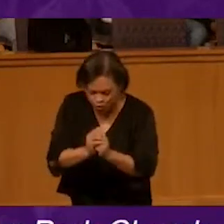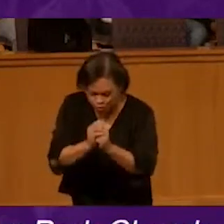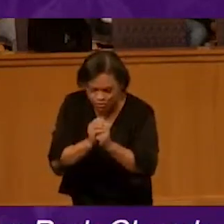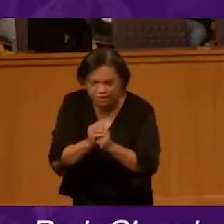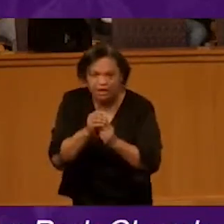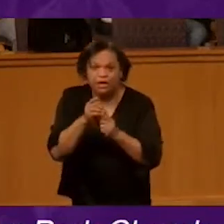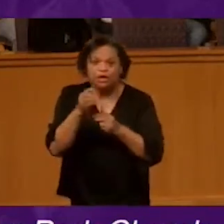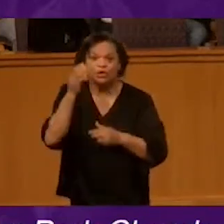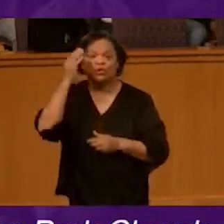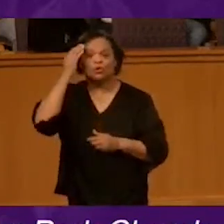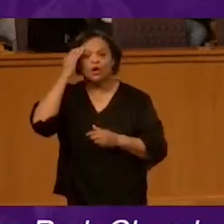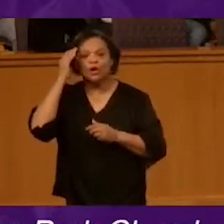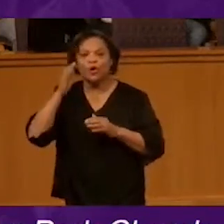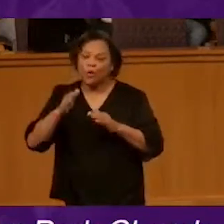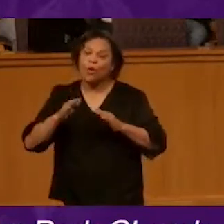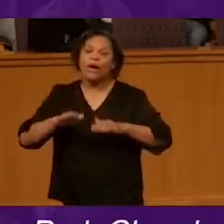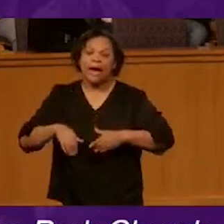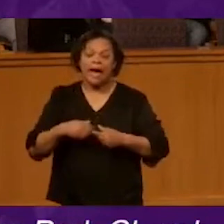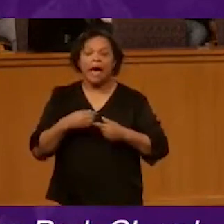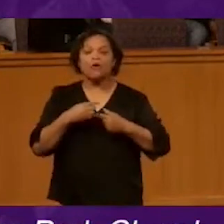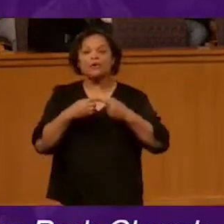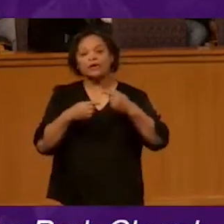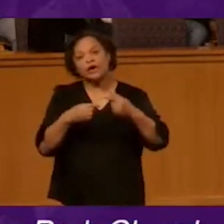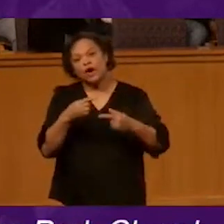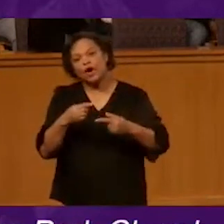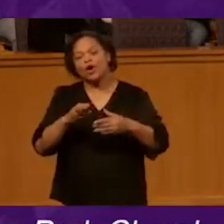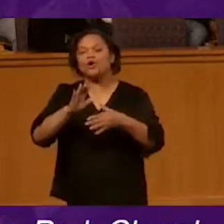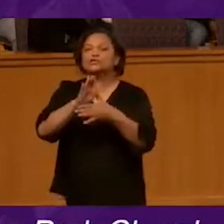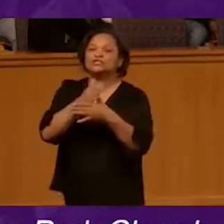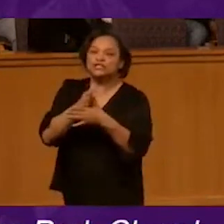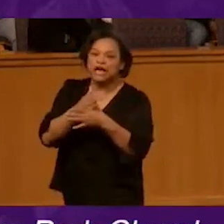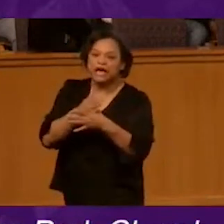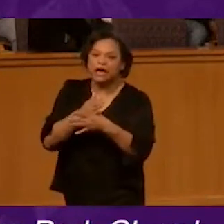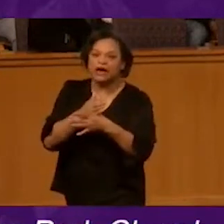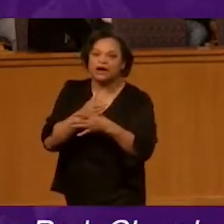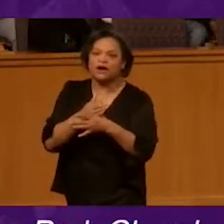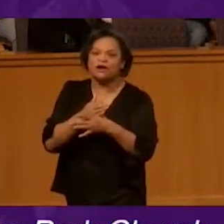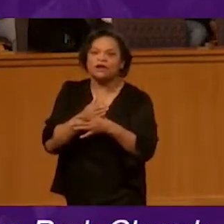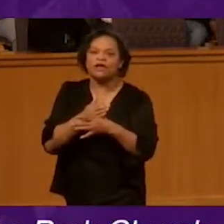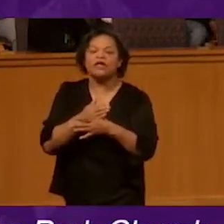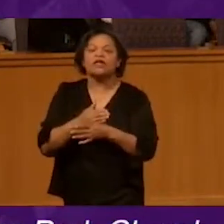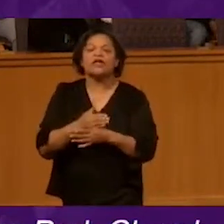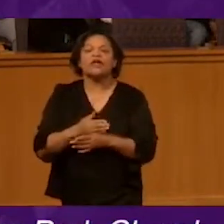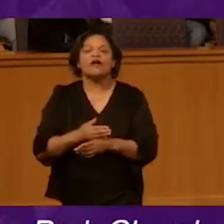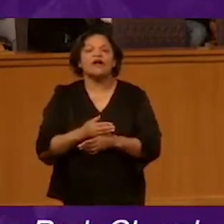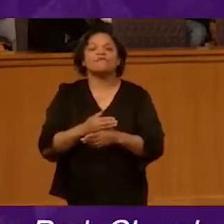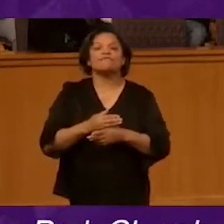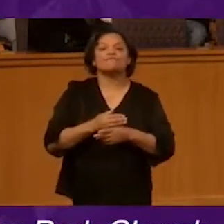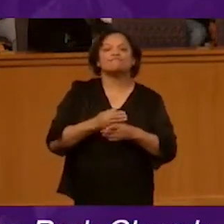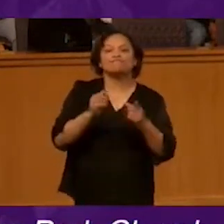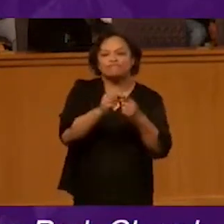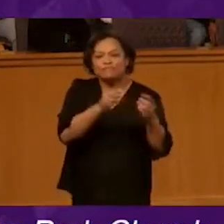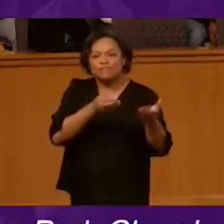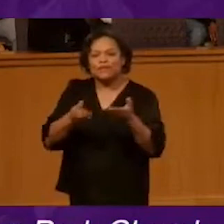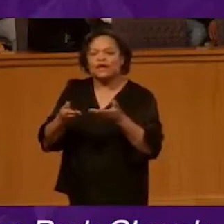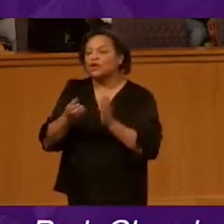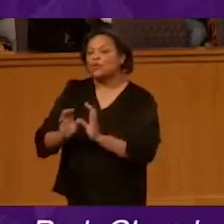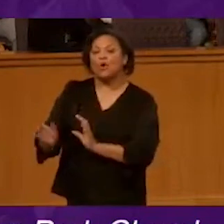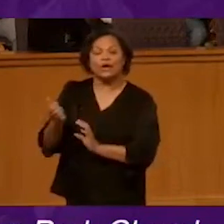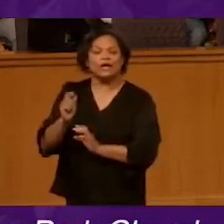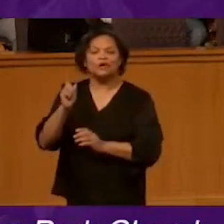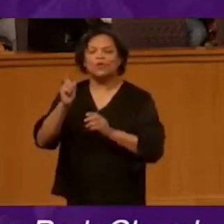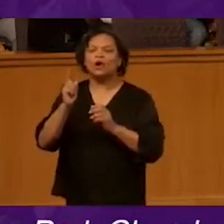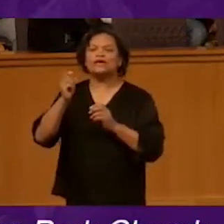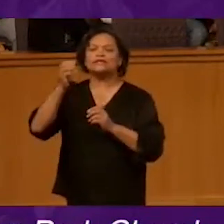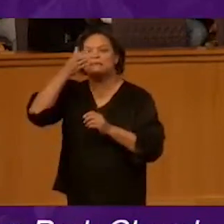you already know how we roll. Go ahead and share this live stream because you do not want anybody to miss out on